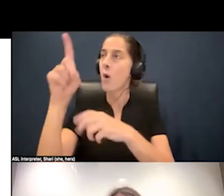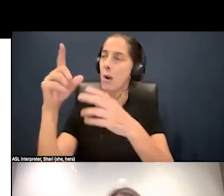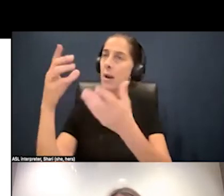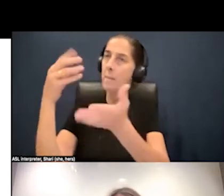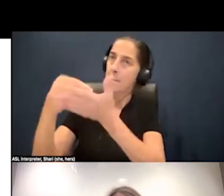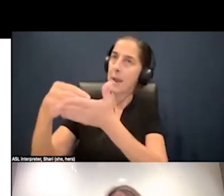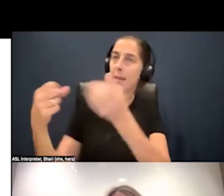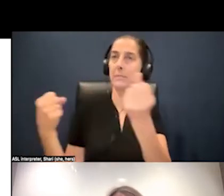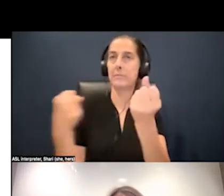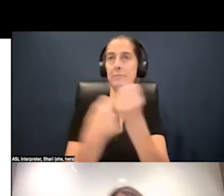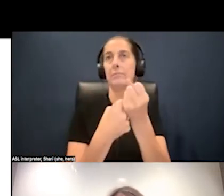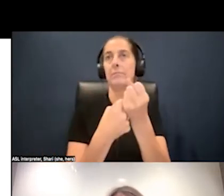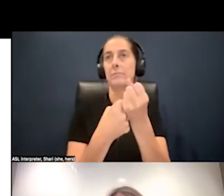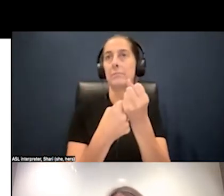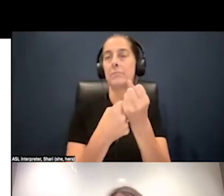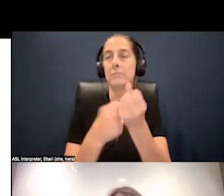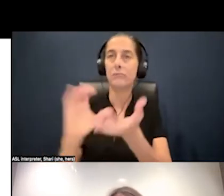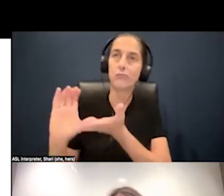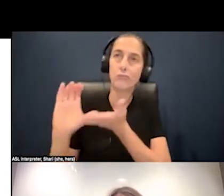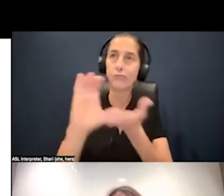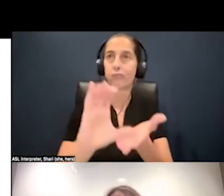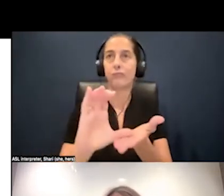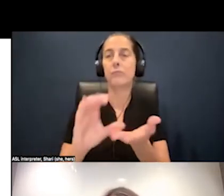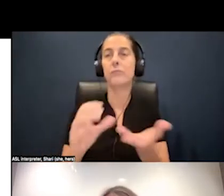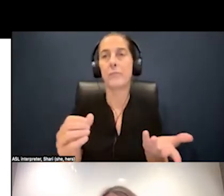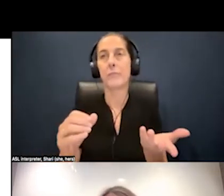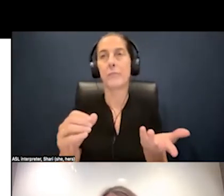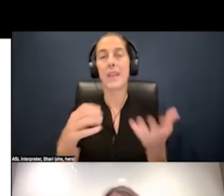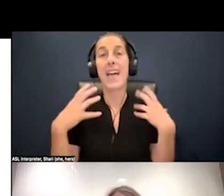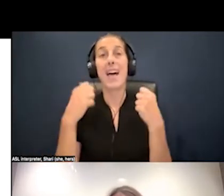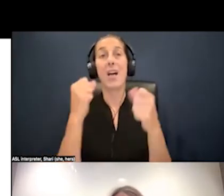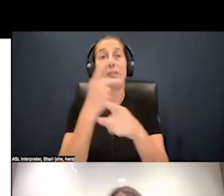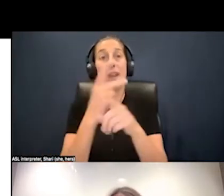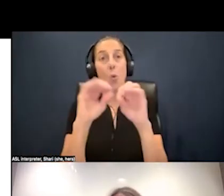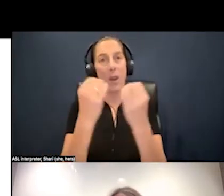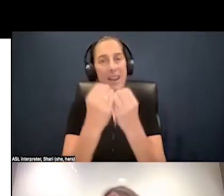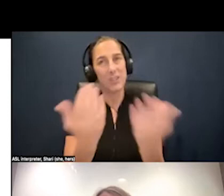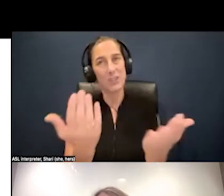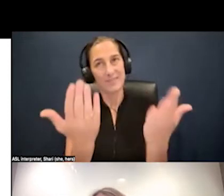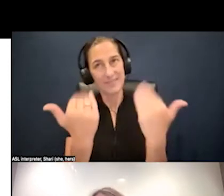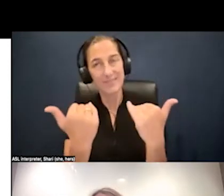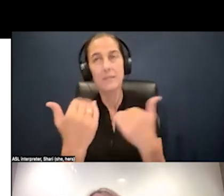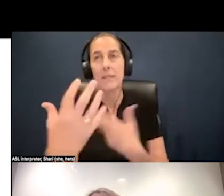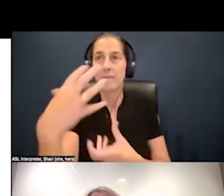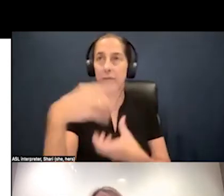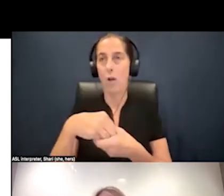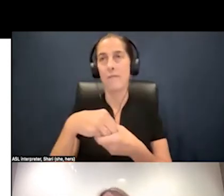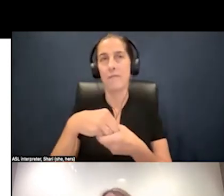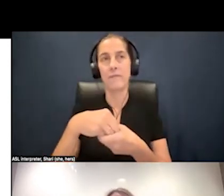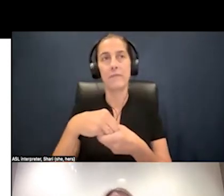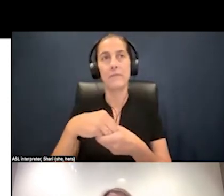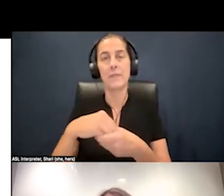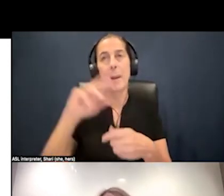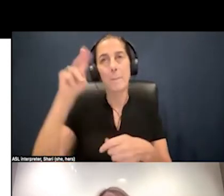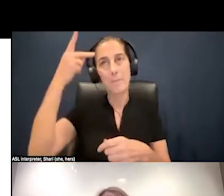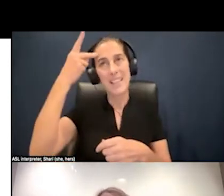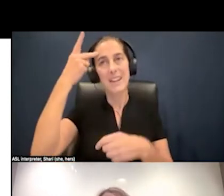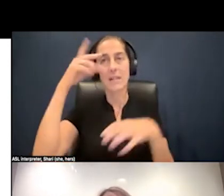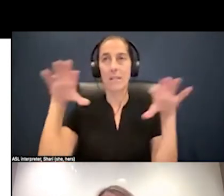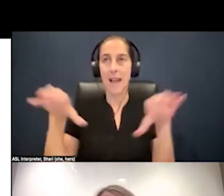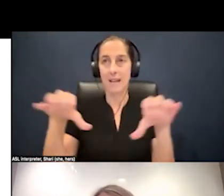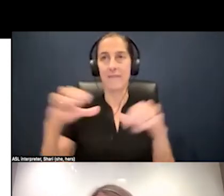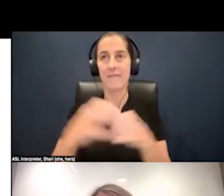need healthcare organizations to show up. And places like obviously Fenway and Trans Health